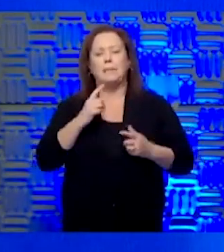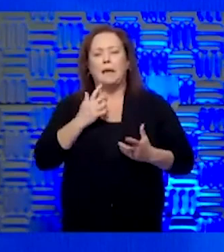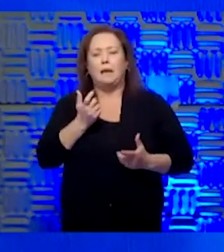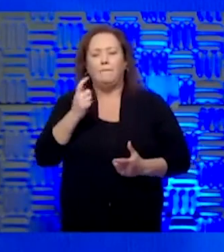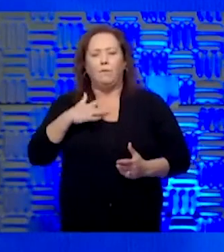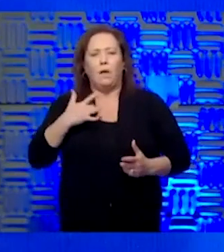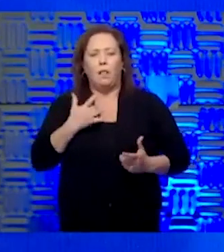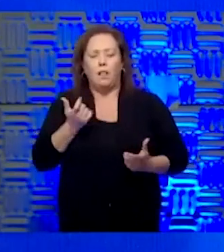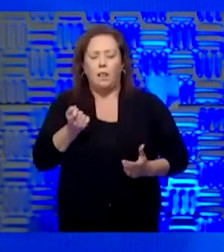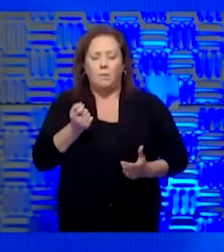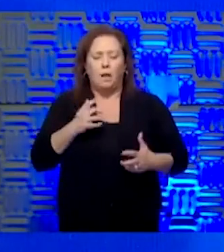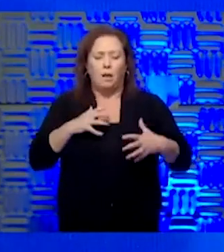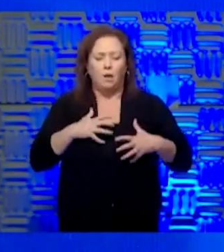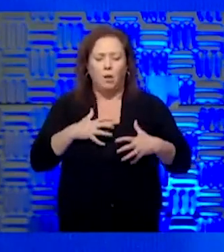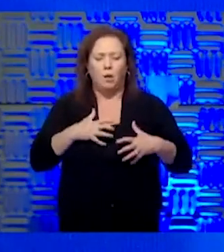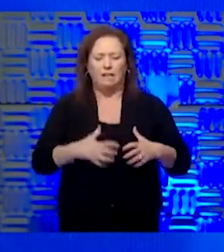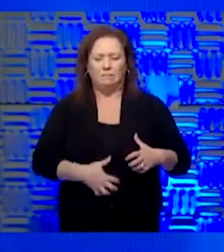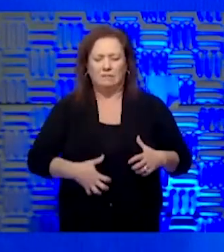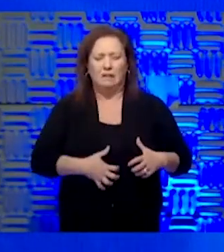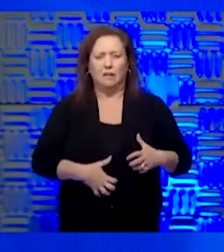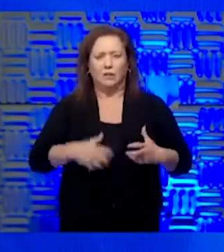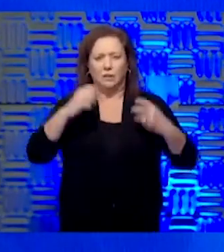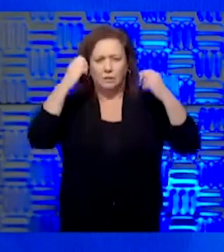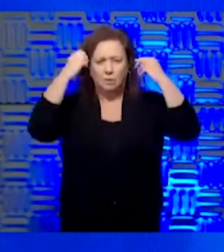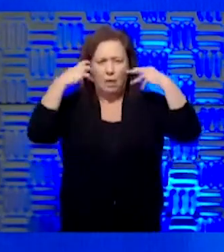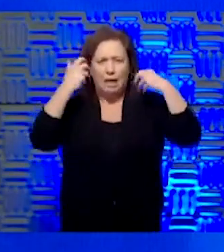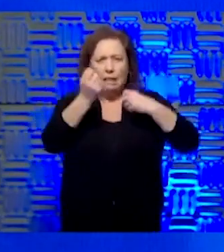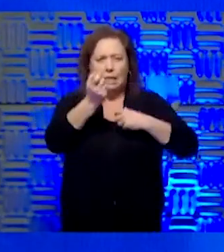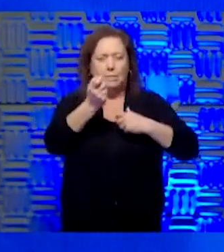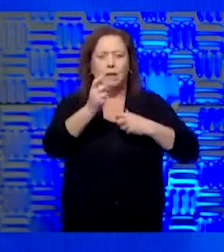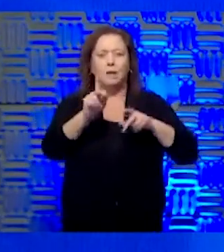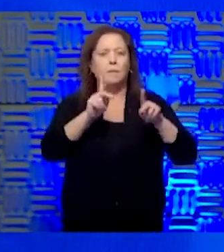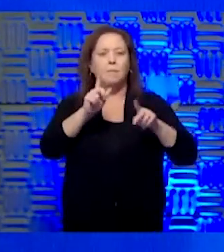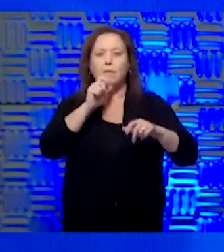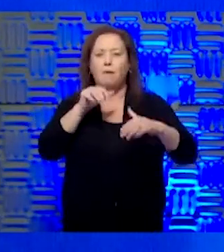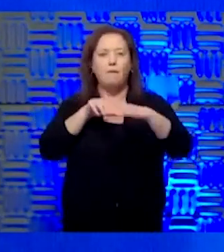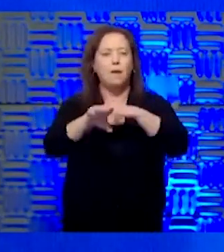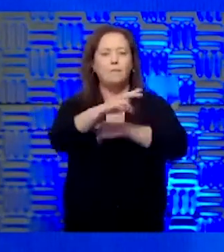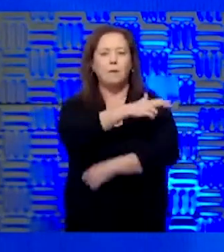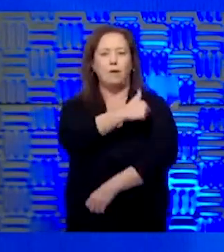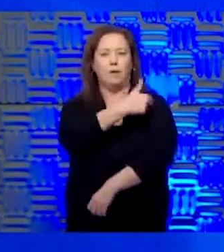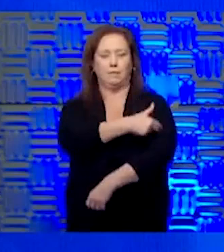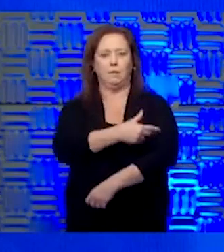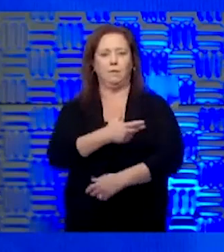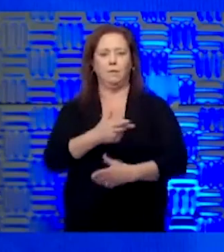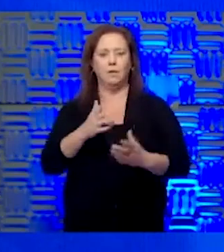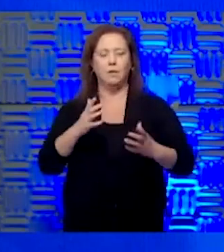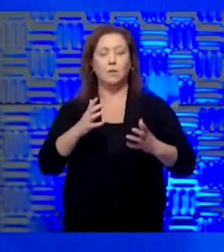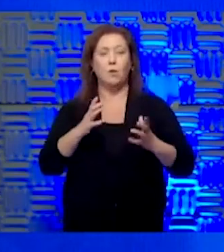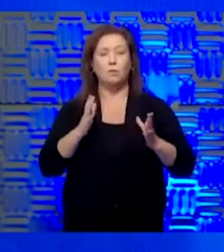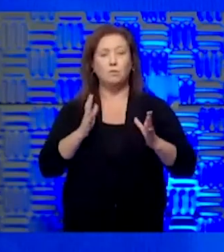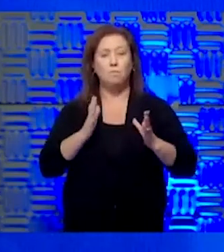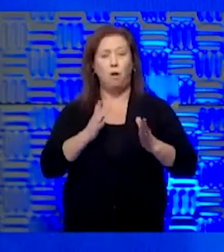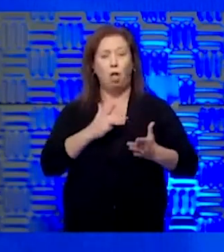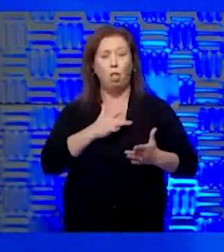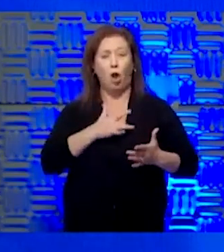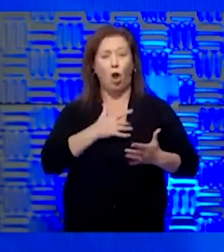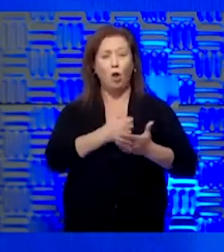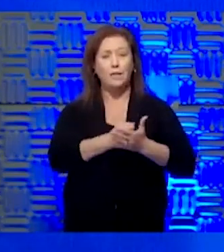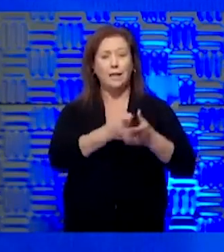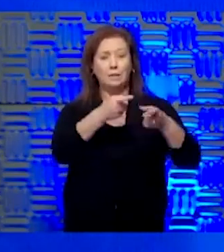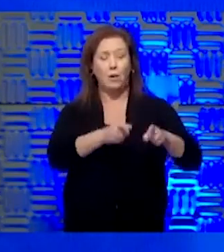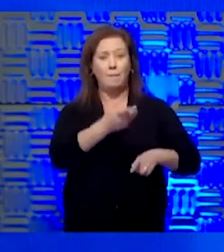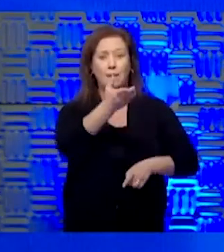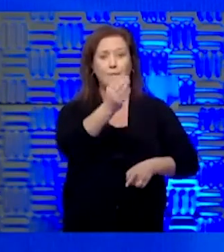chest pain, a little bit of nausea, a little bit of a sweat, and so they're having small heart attacks at home, which